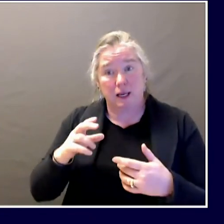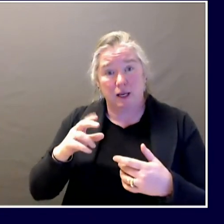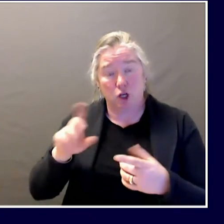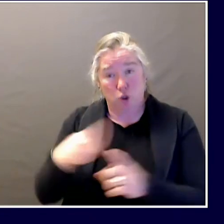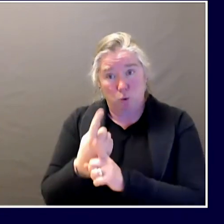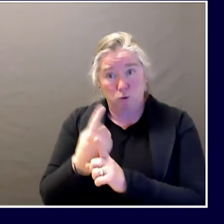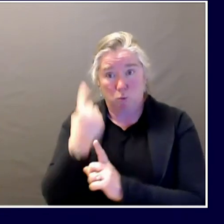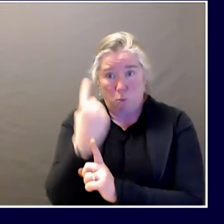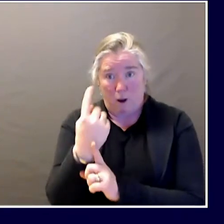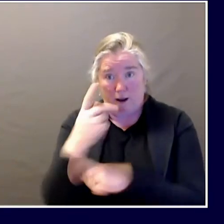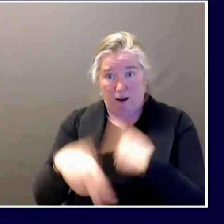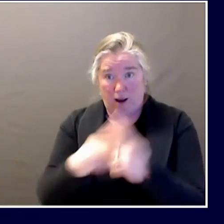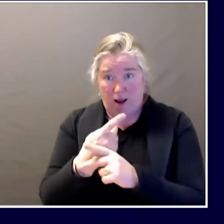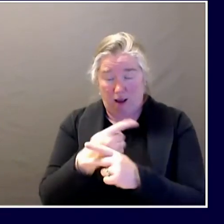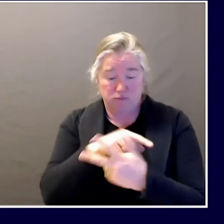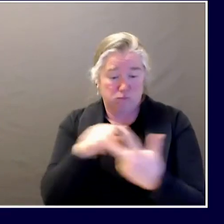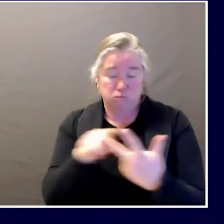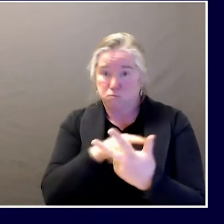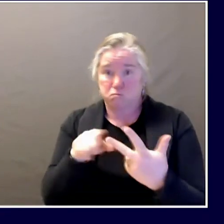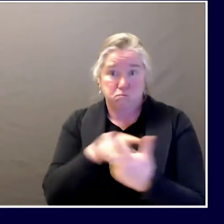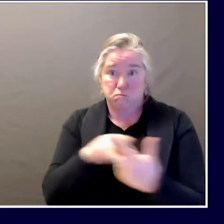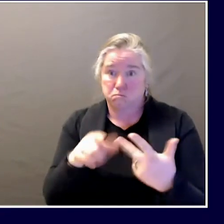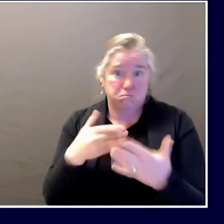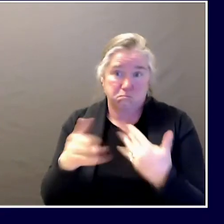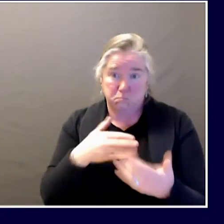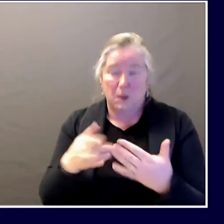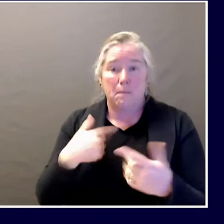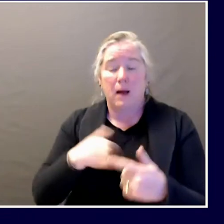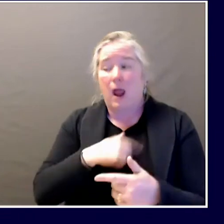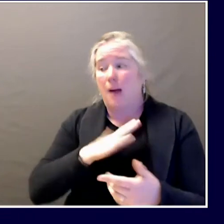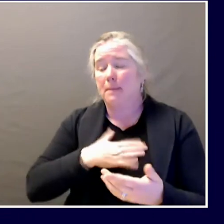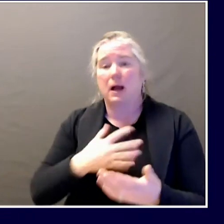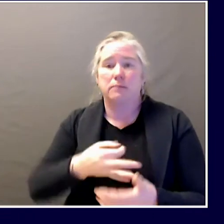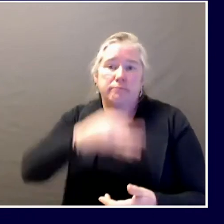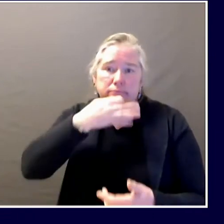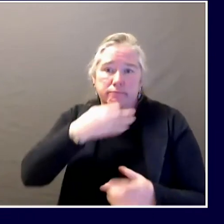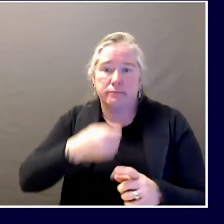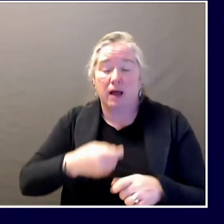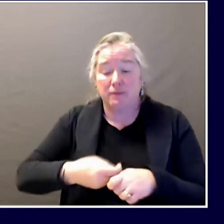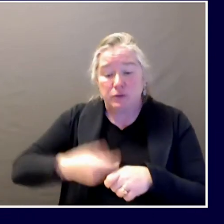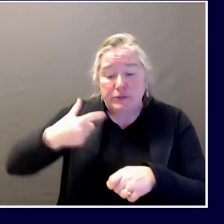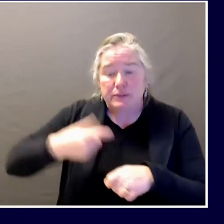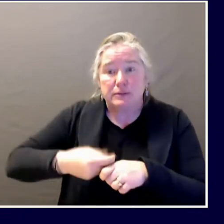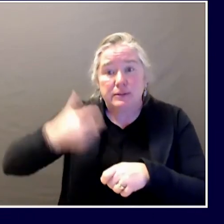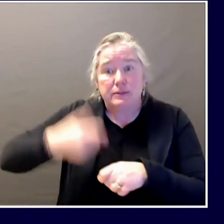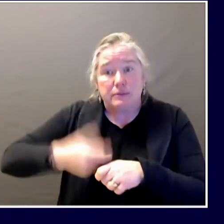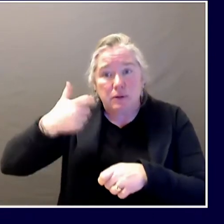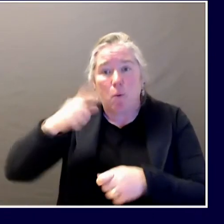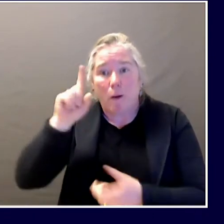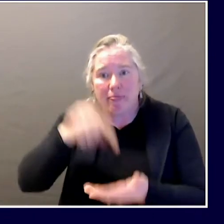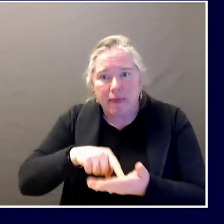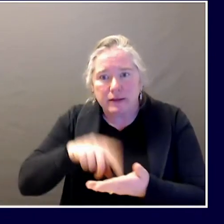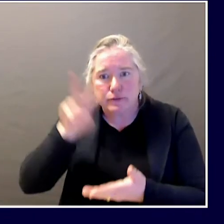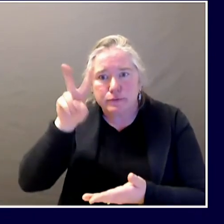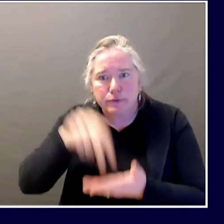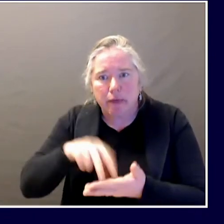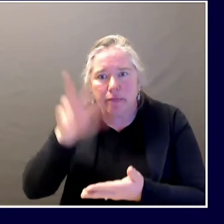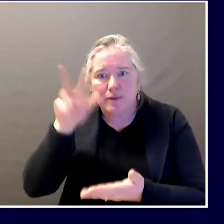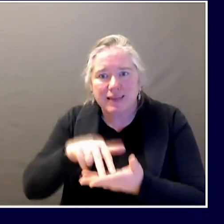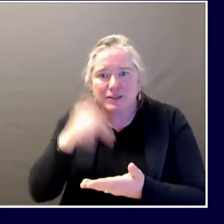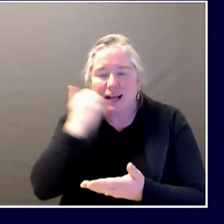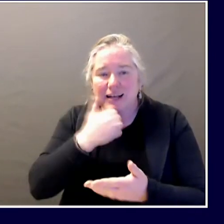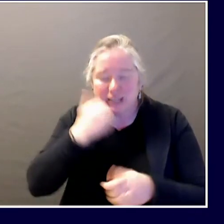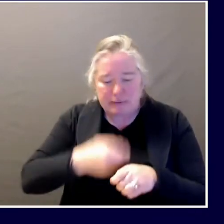single vaccine. Again, if you're drawing up 1,000 to 2,000 to 3,000 doses per day, each vaccine